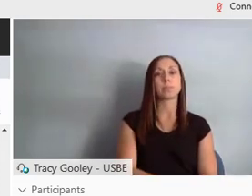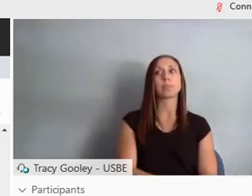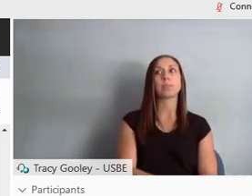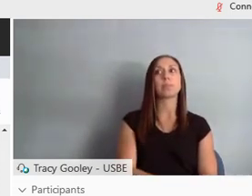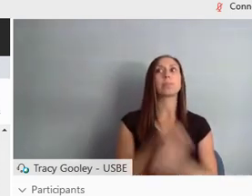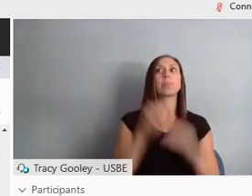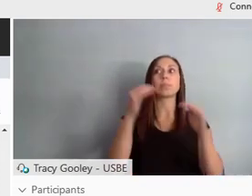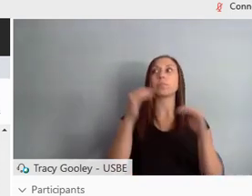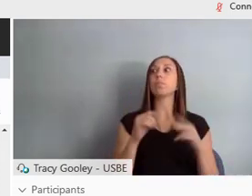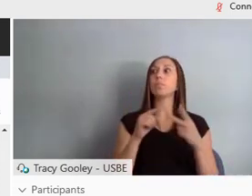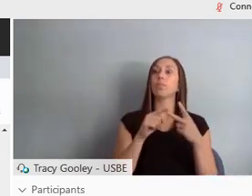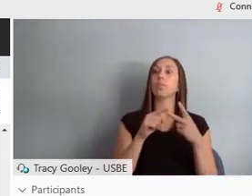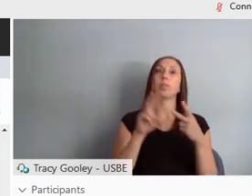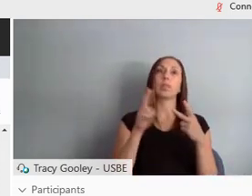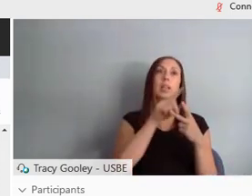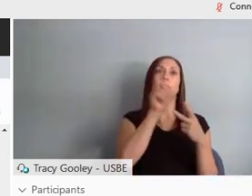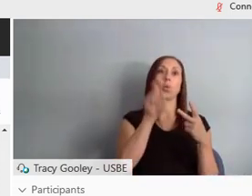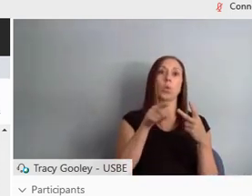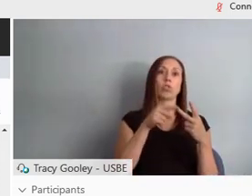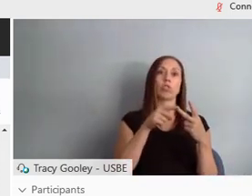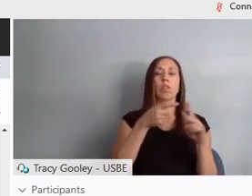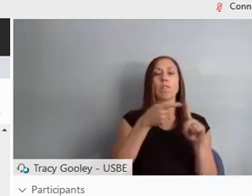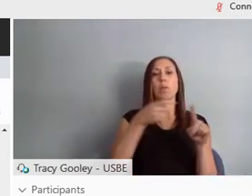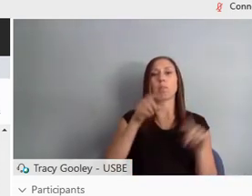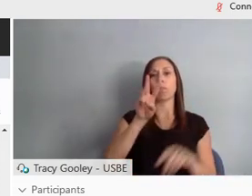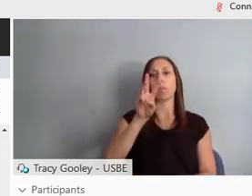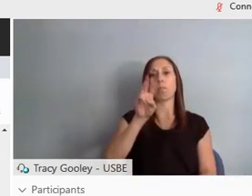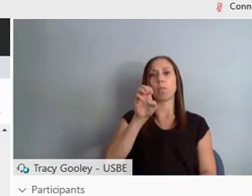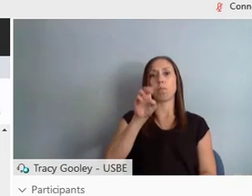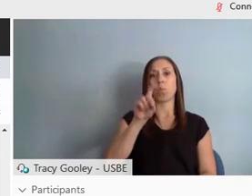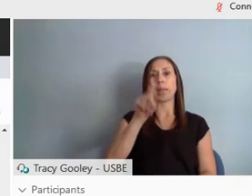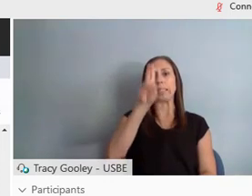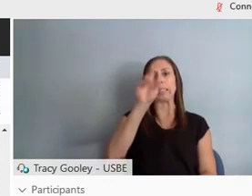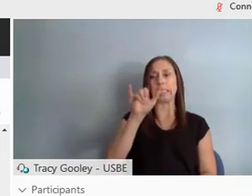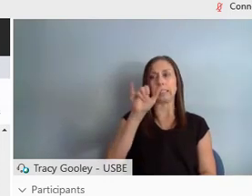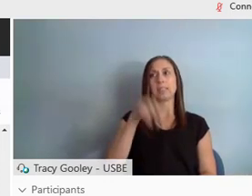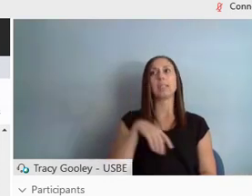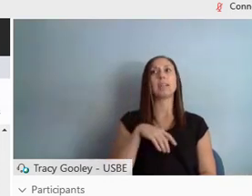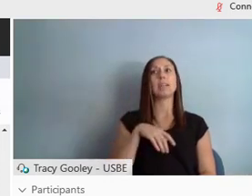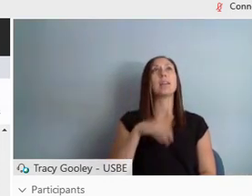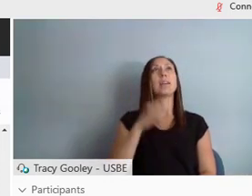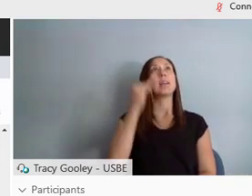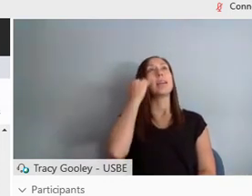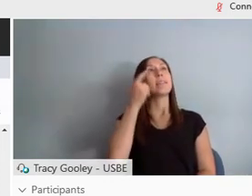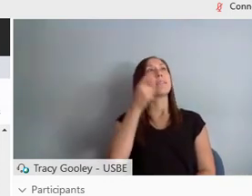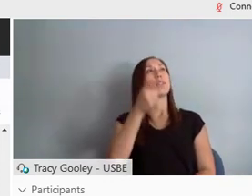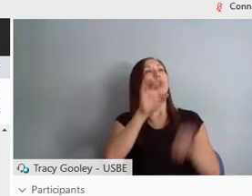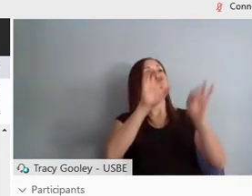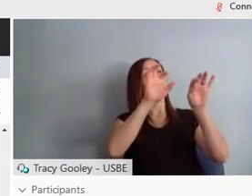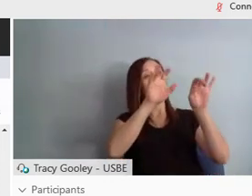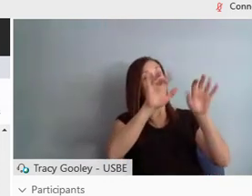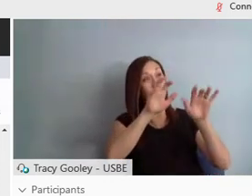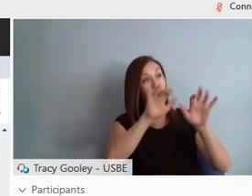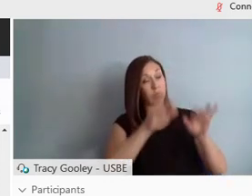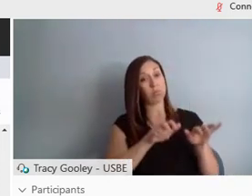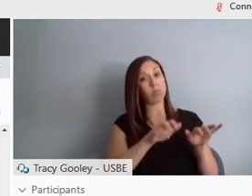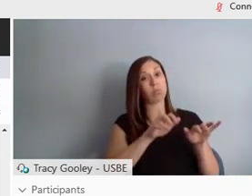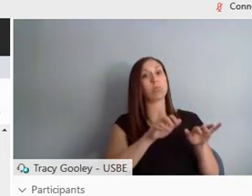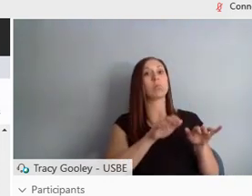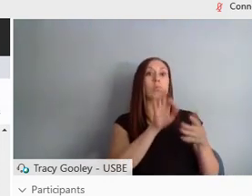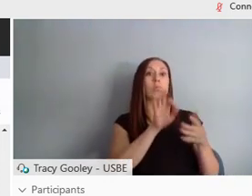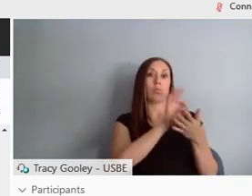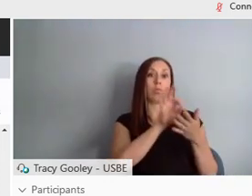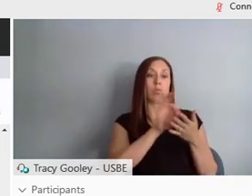Okay. Okay, and then our second question from Wendy says, if you use the computer entry and it tallies